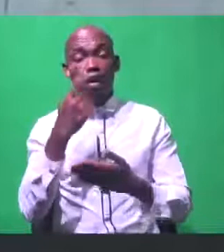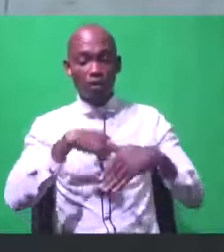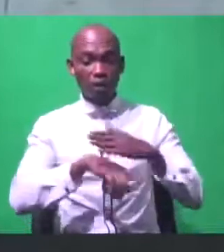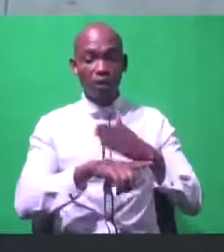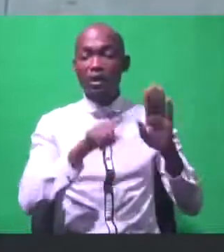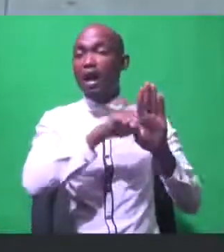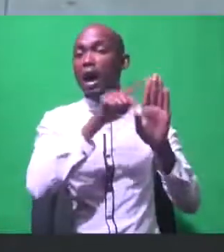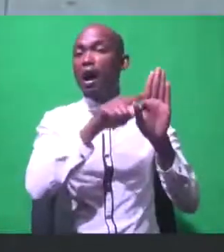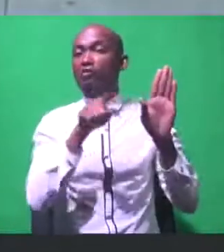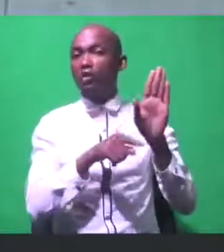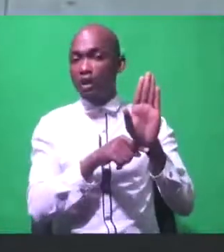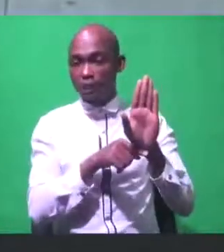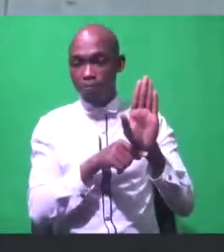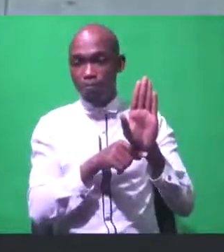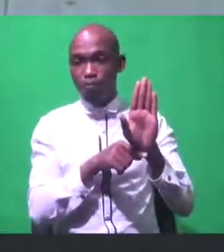have,